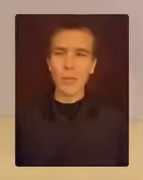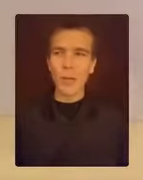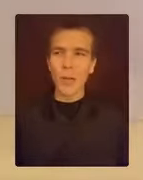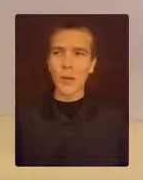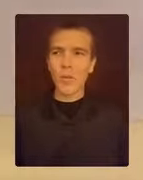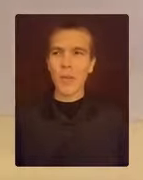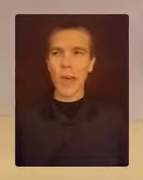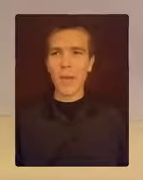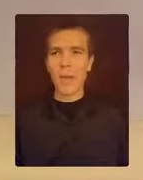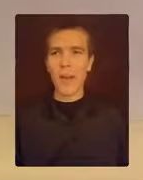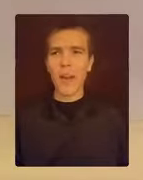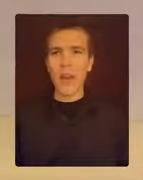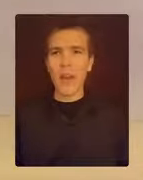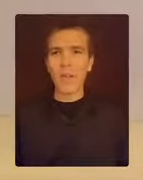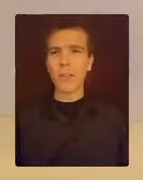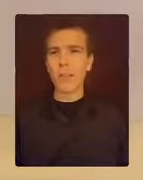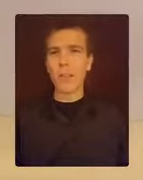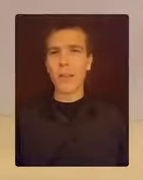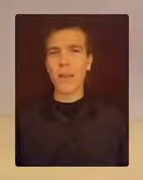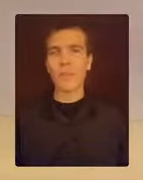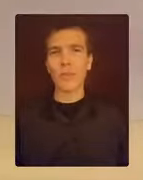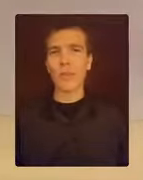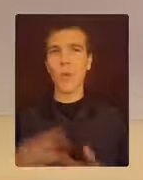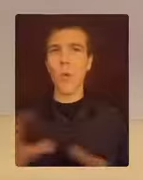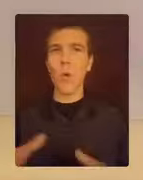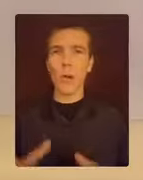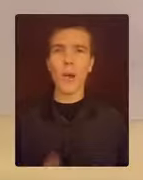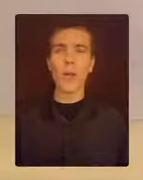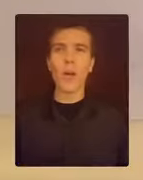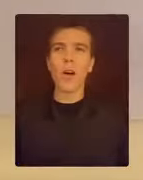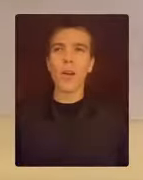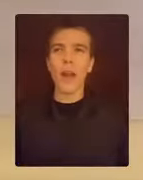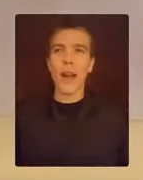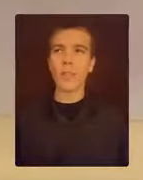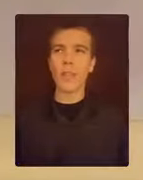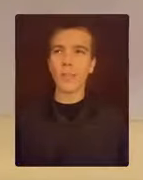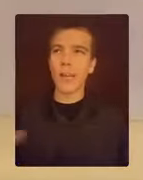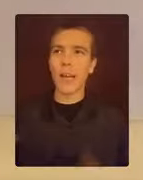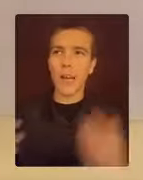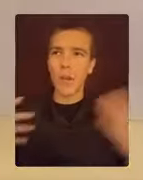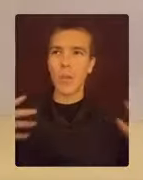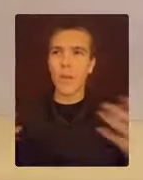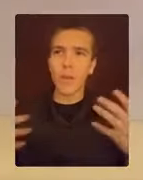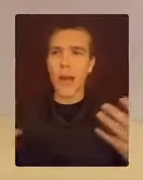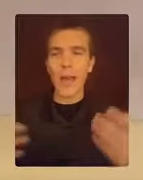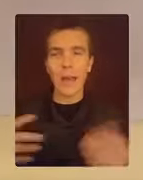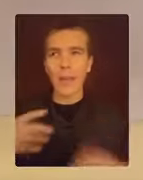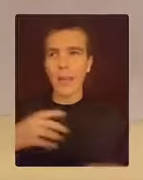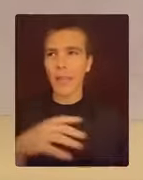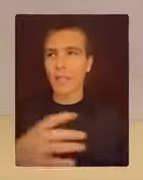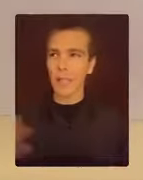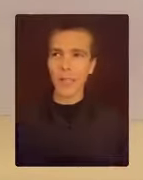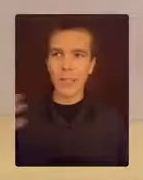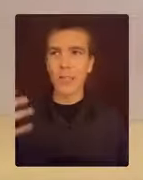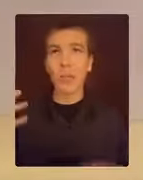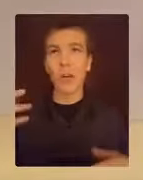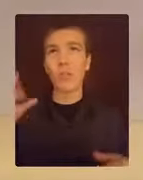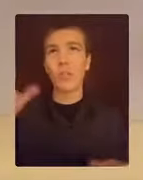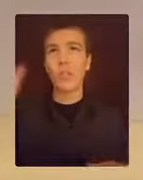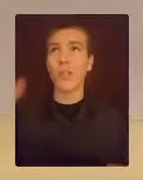castle and on the other side of the castle, there was a war going on, and I could hear people in agony, and I could see